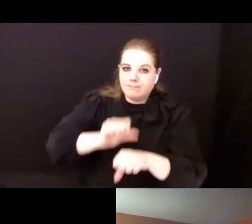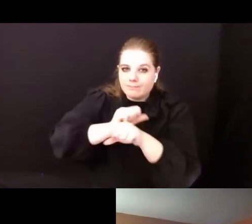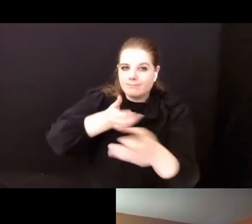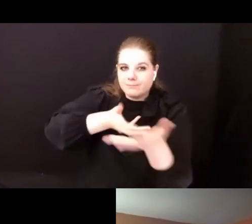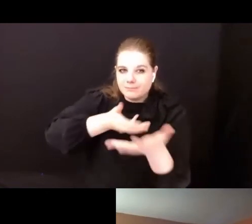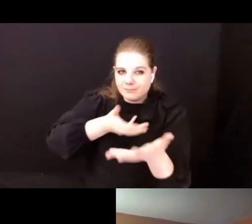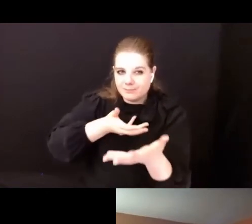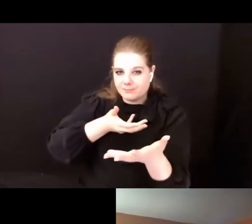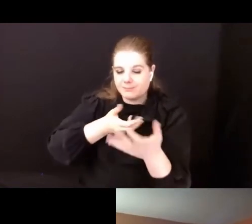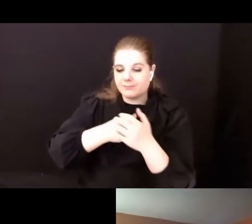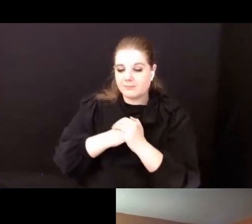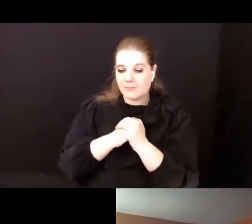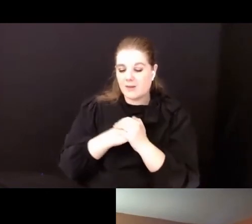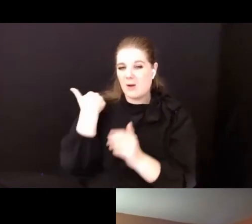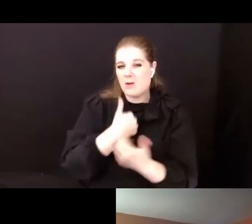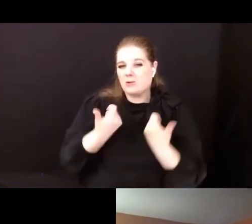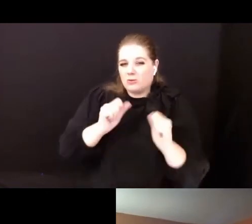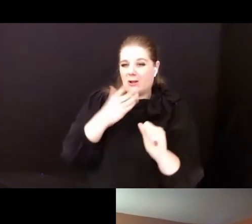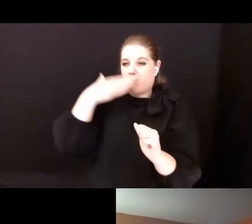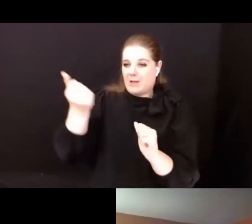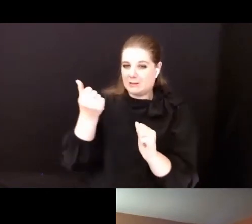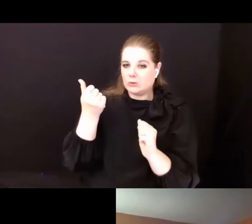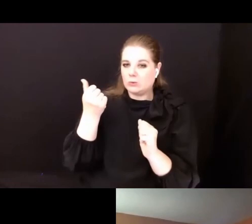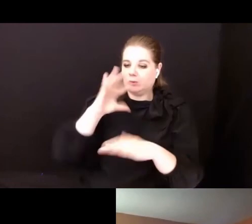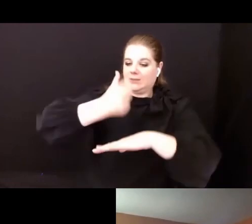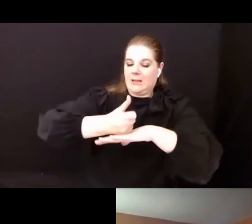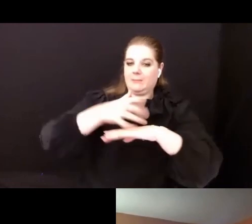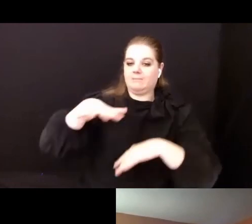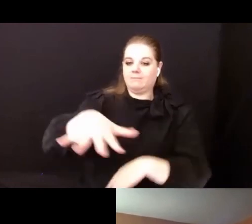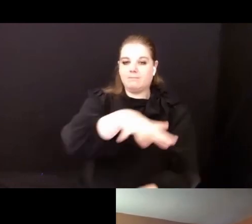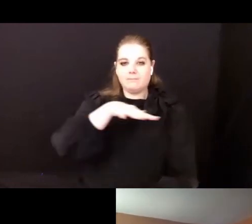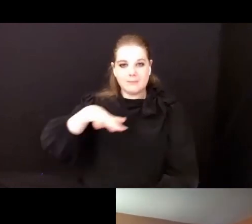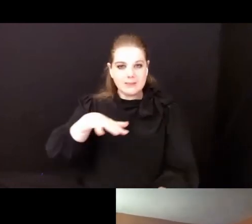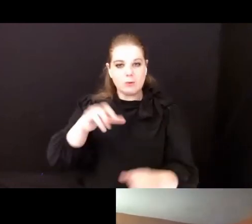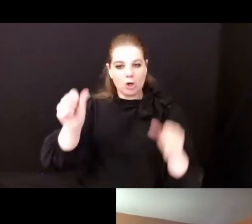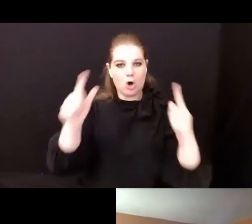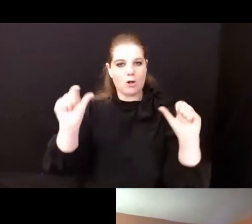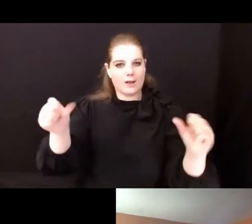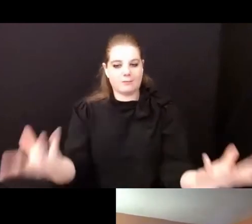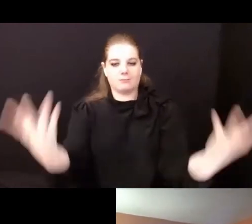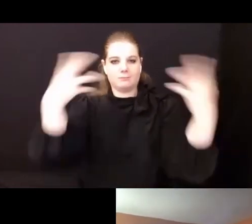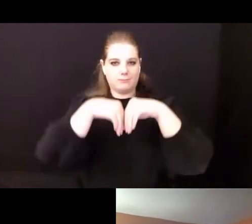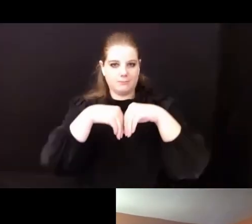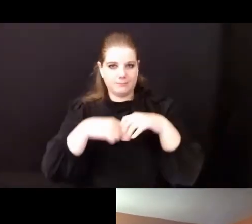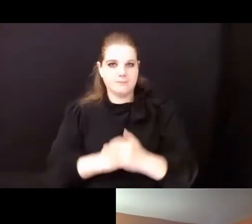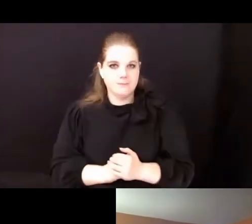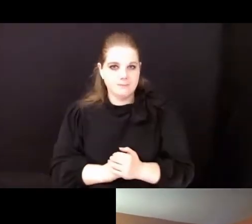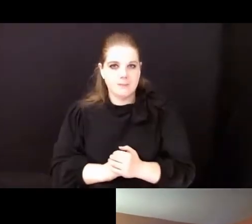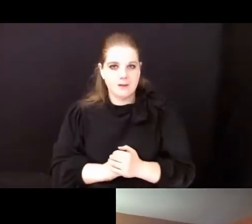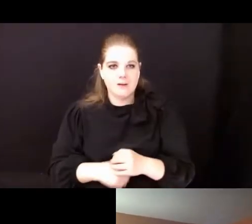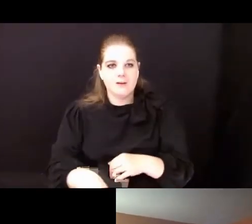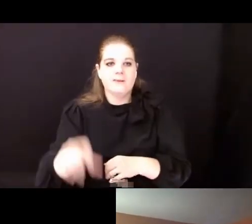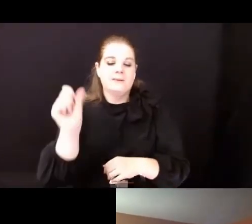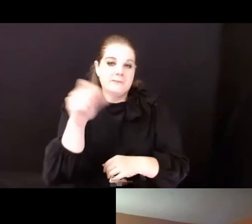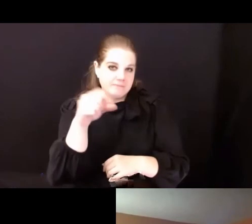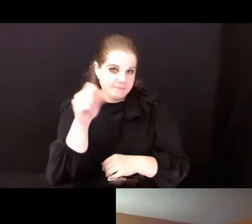we are trying our best to have inclusive spaces. Yes, I would agree. Are there barriers